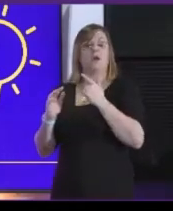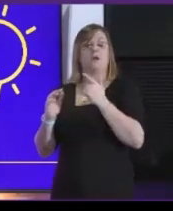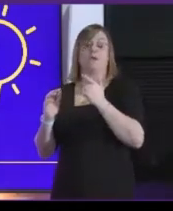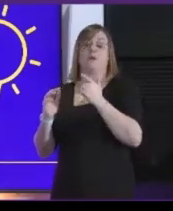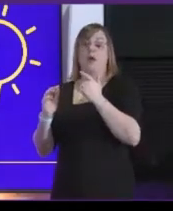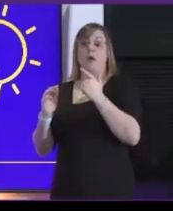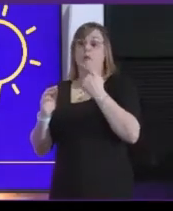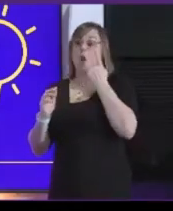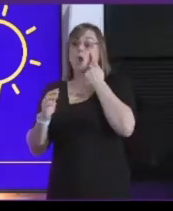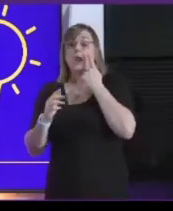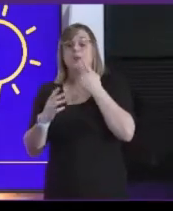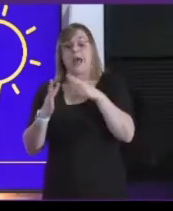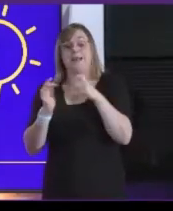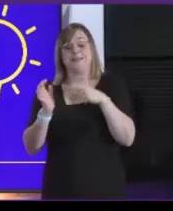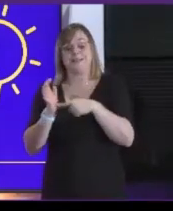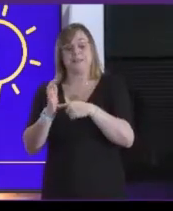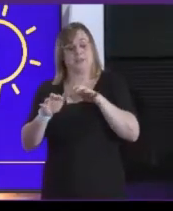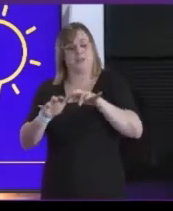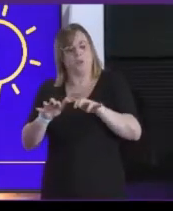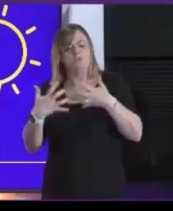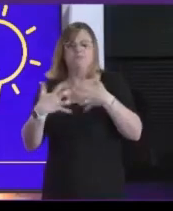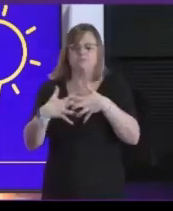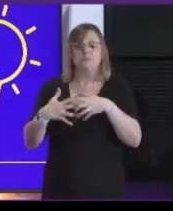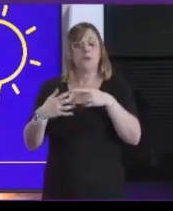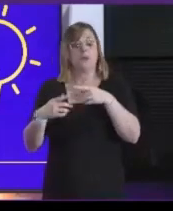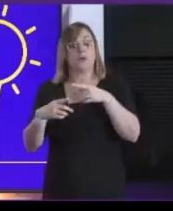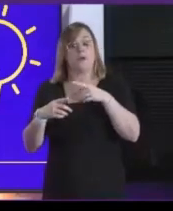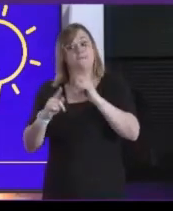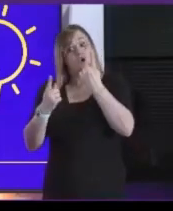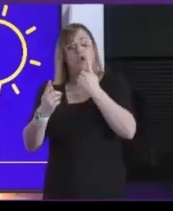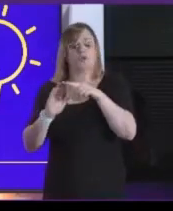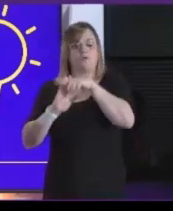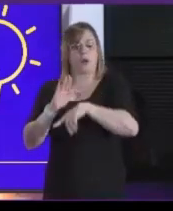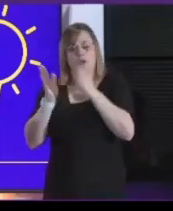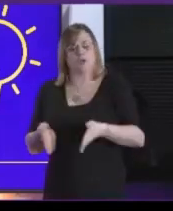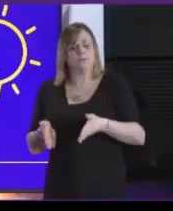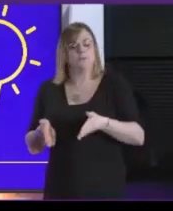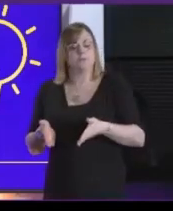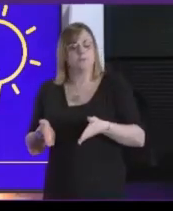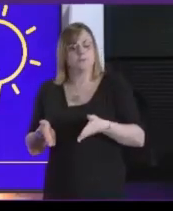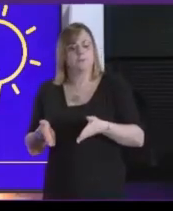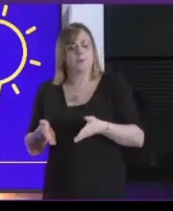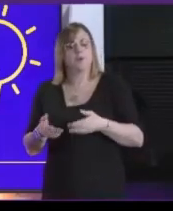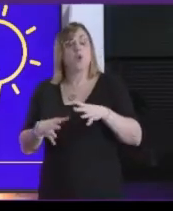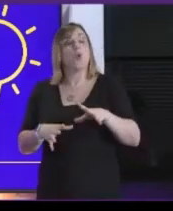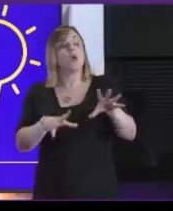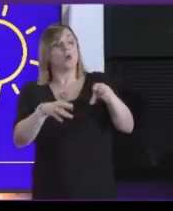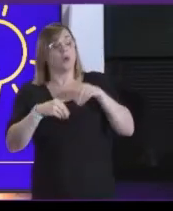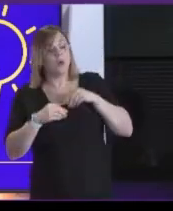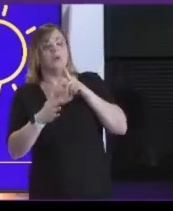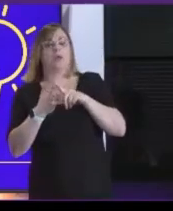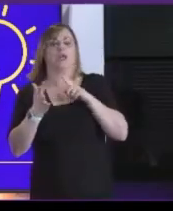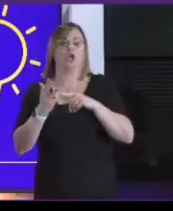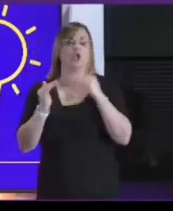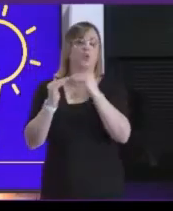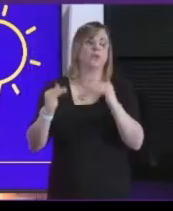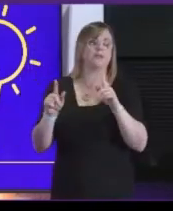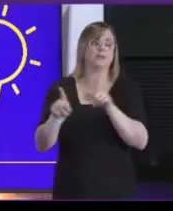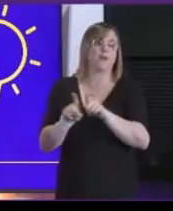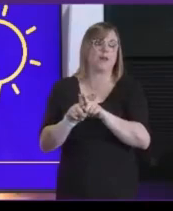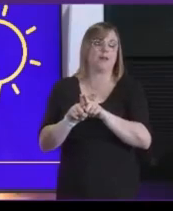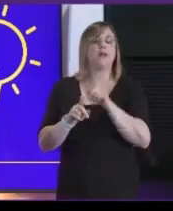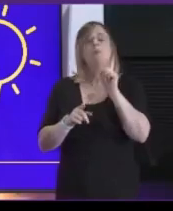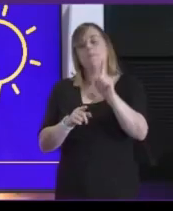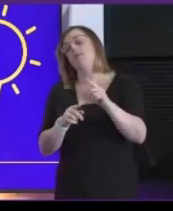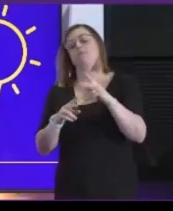one of the first regulations that will come into effect, largely encompassing and adopting the EU standard. But they're